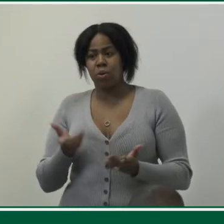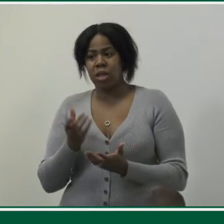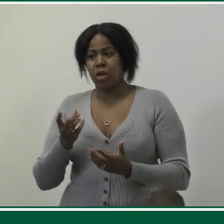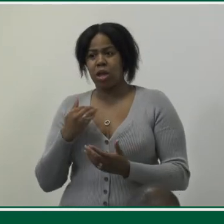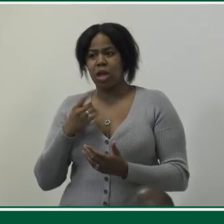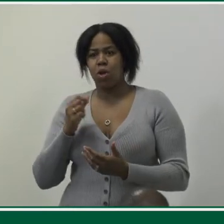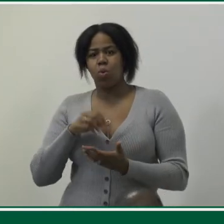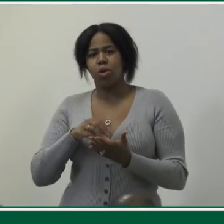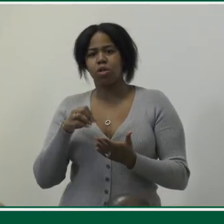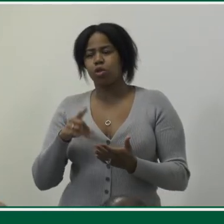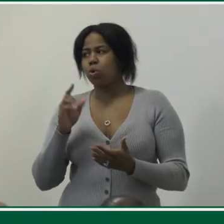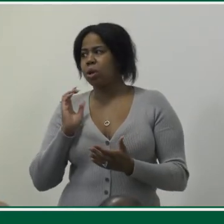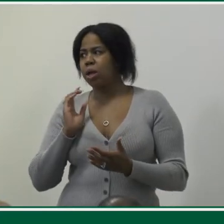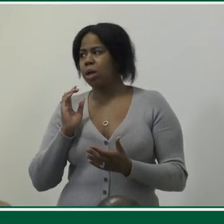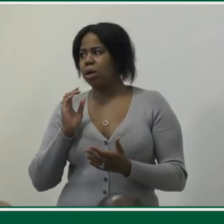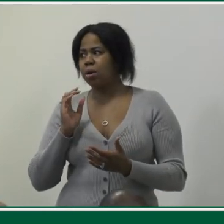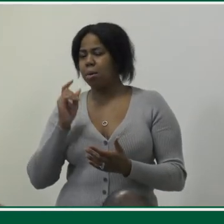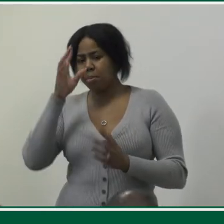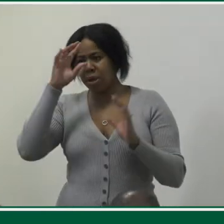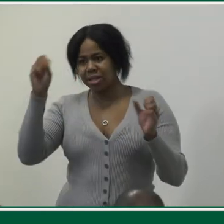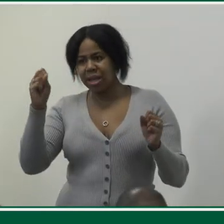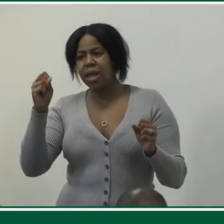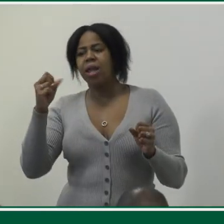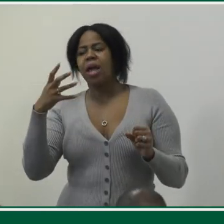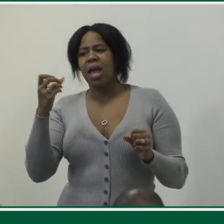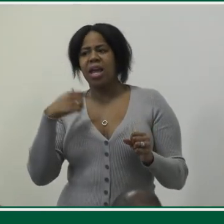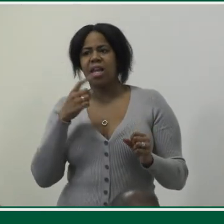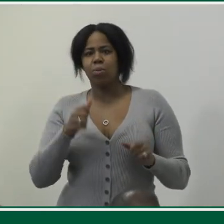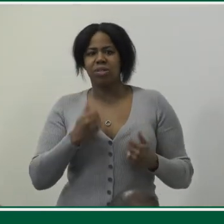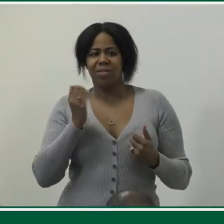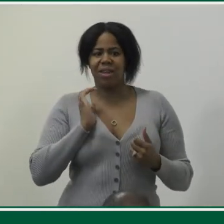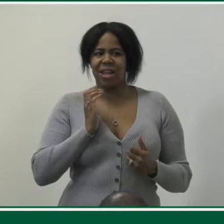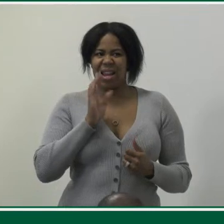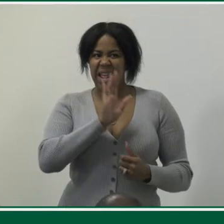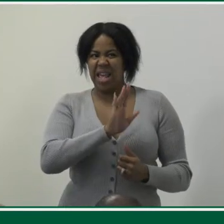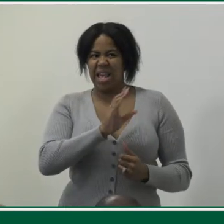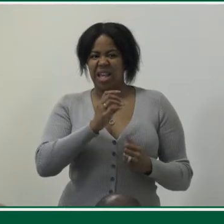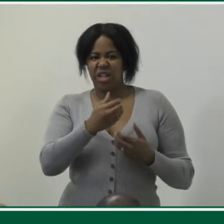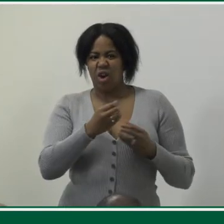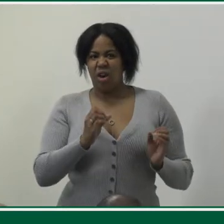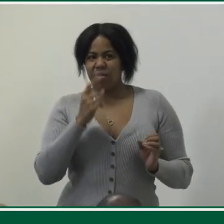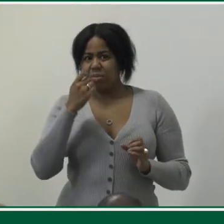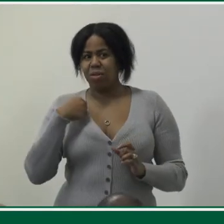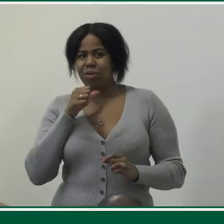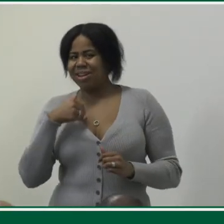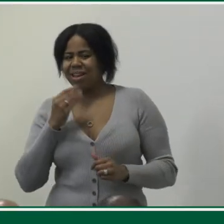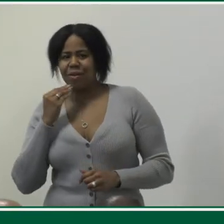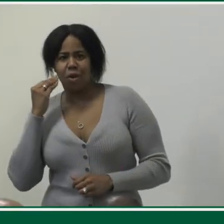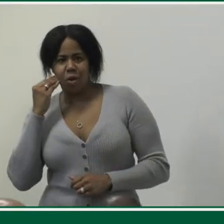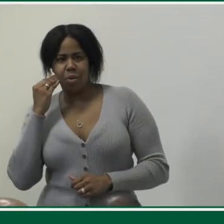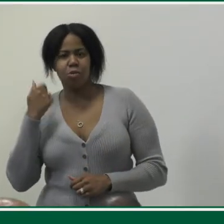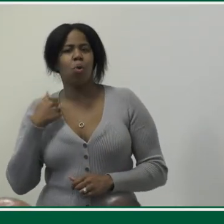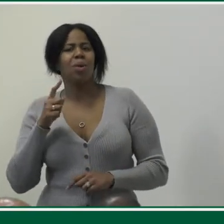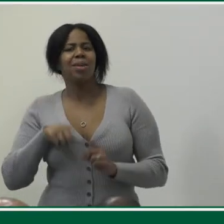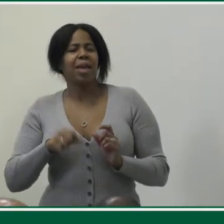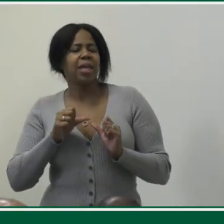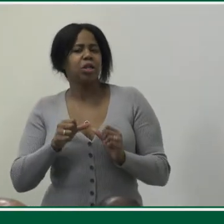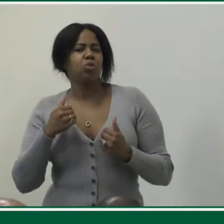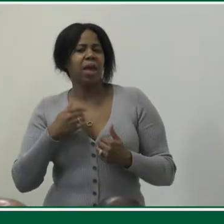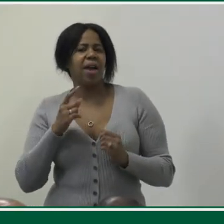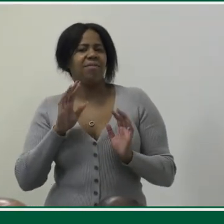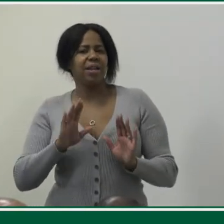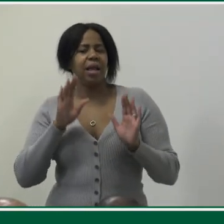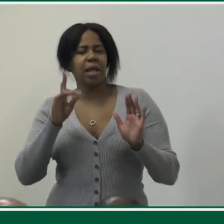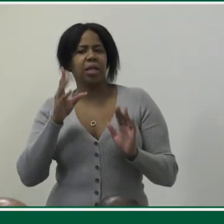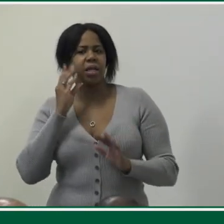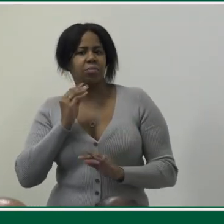student body president and living in his office because he was unhoused. And so we cannot continue to provide an excellent experience and then not